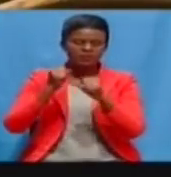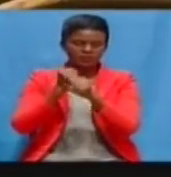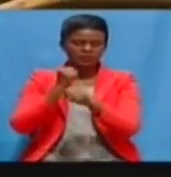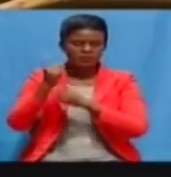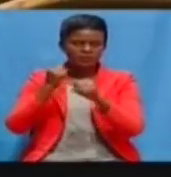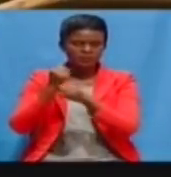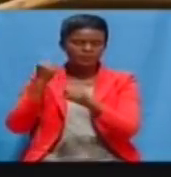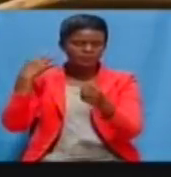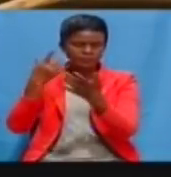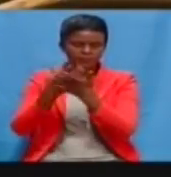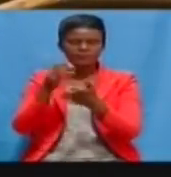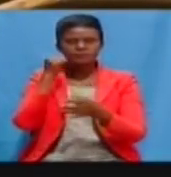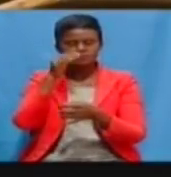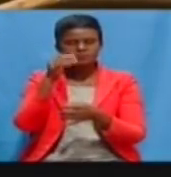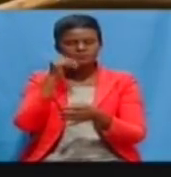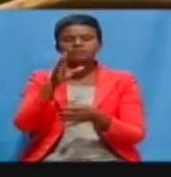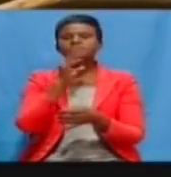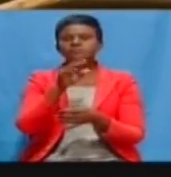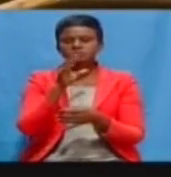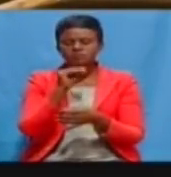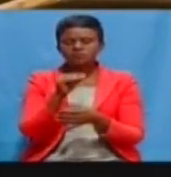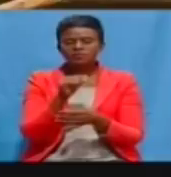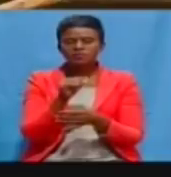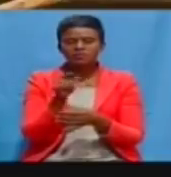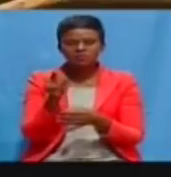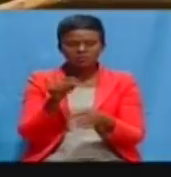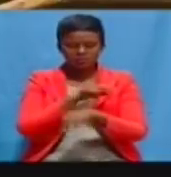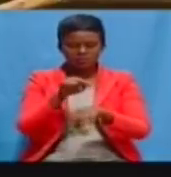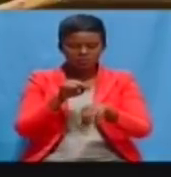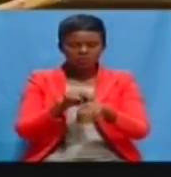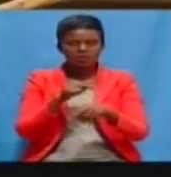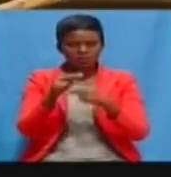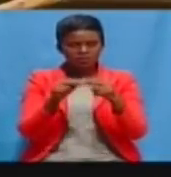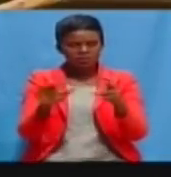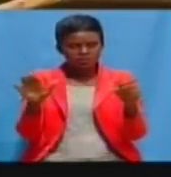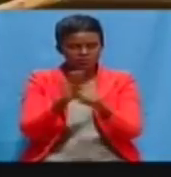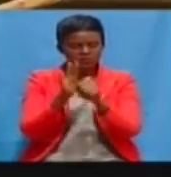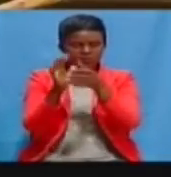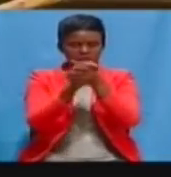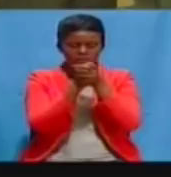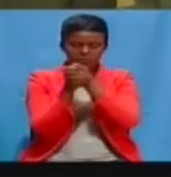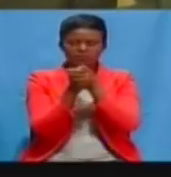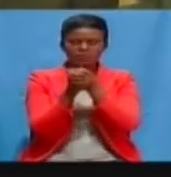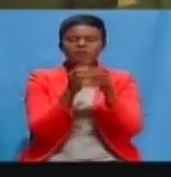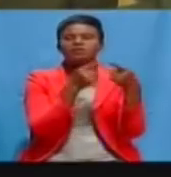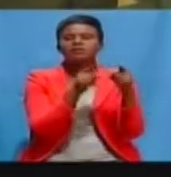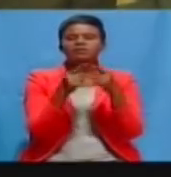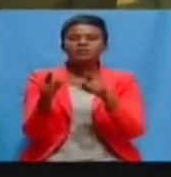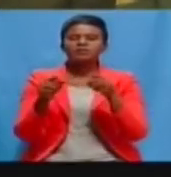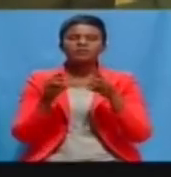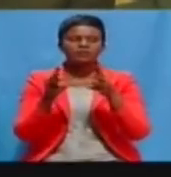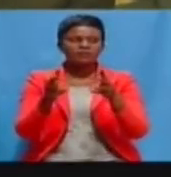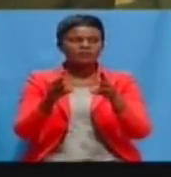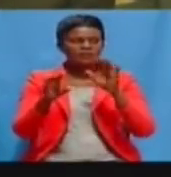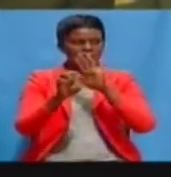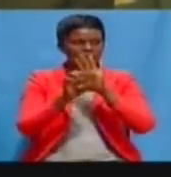ladies and gentlemen, our relations have translated into meaningful cooperation in various areas such